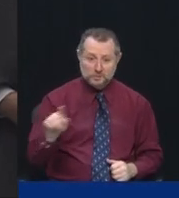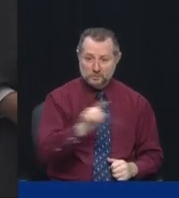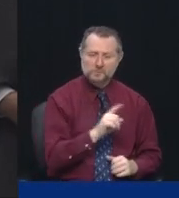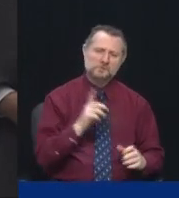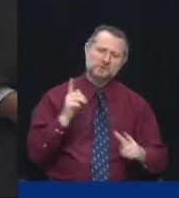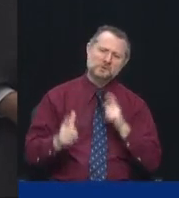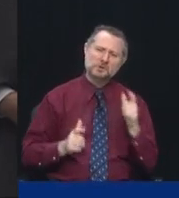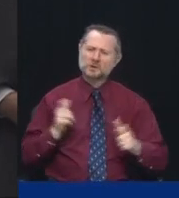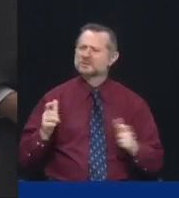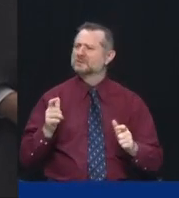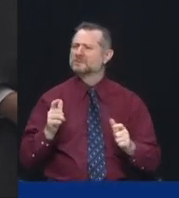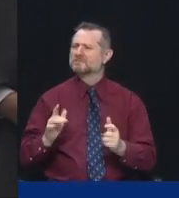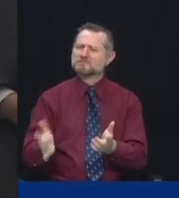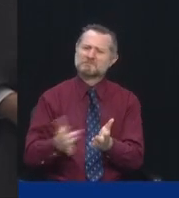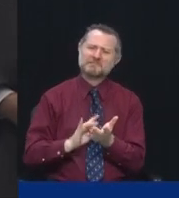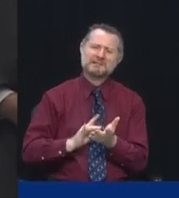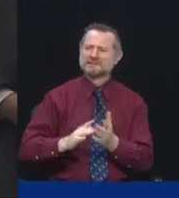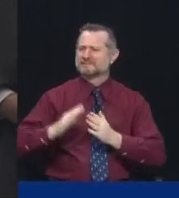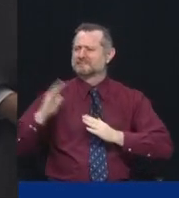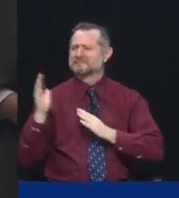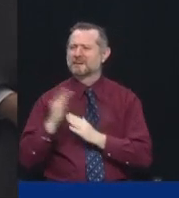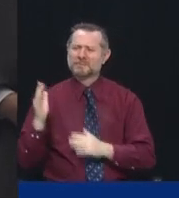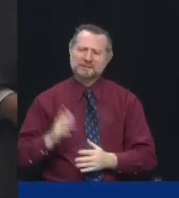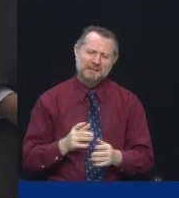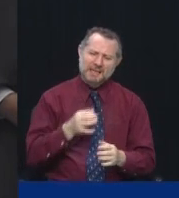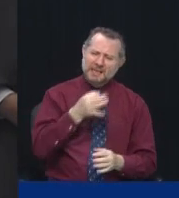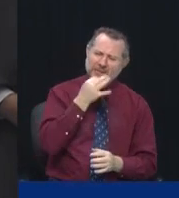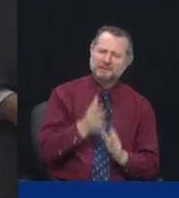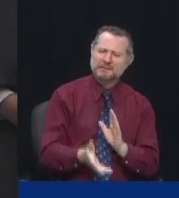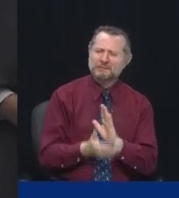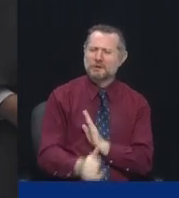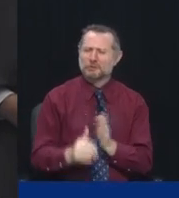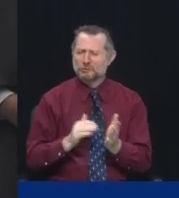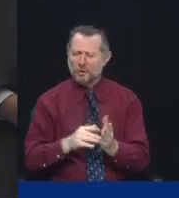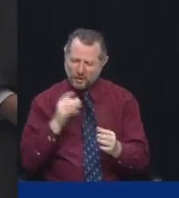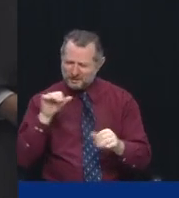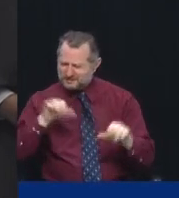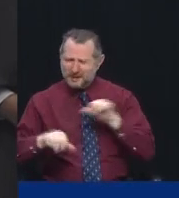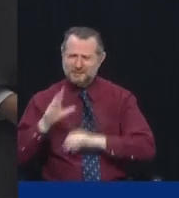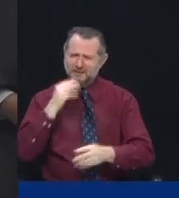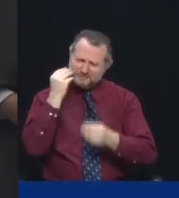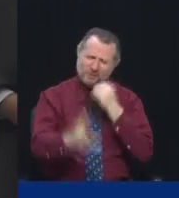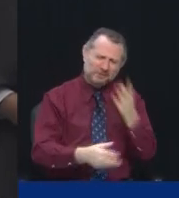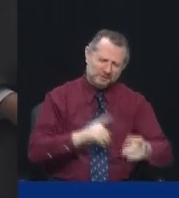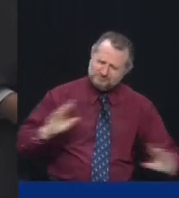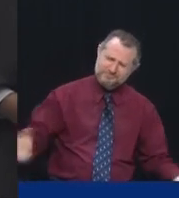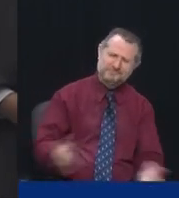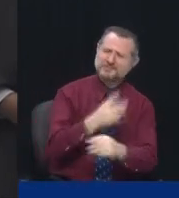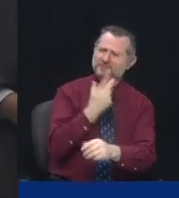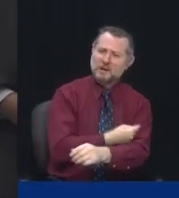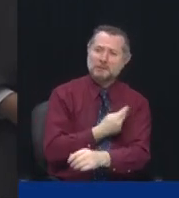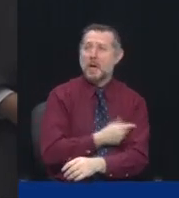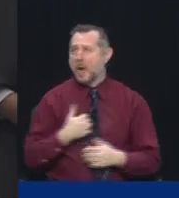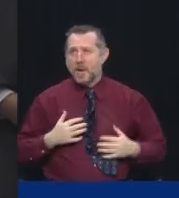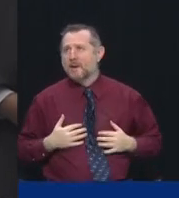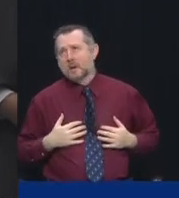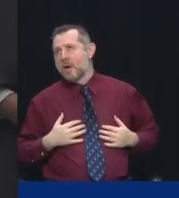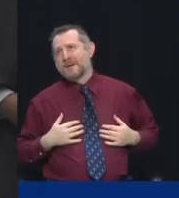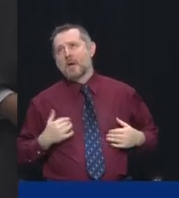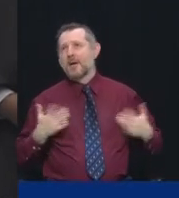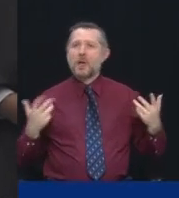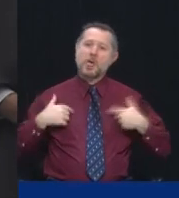source in the nation says get the vaccine. Well, I'm worried I don't want to go first.